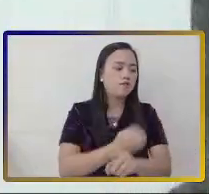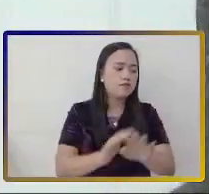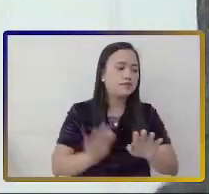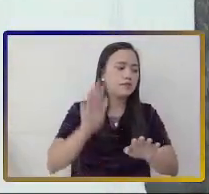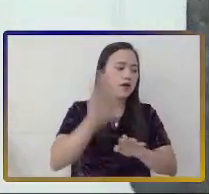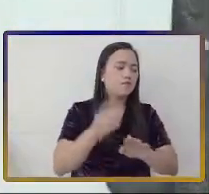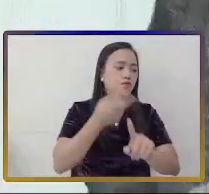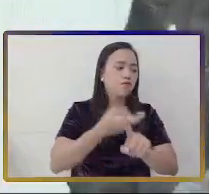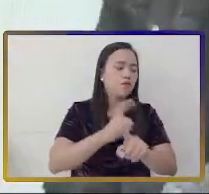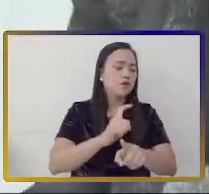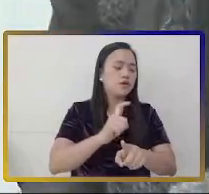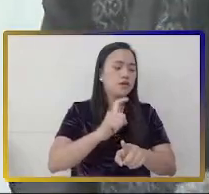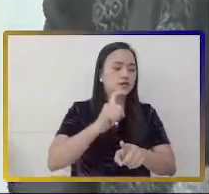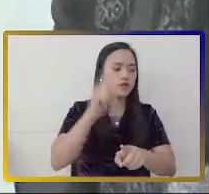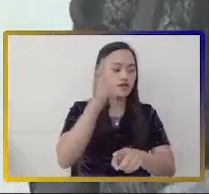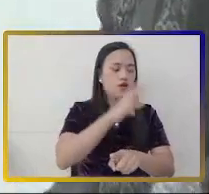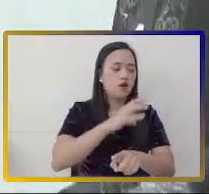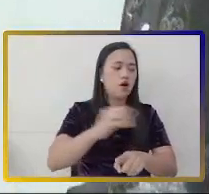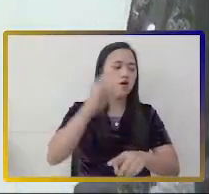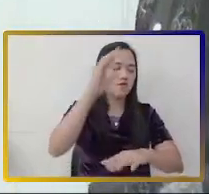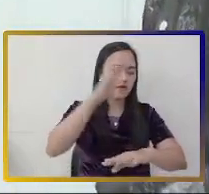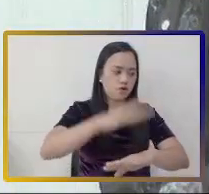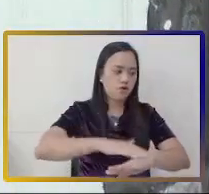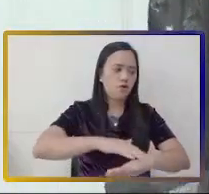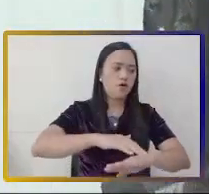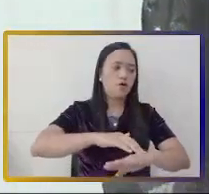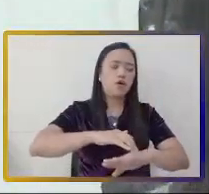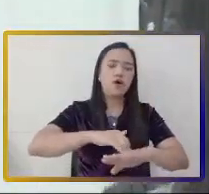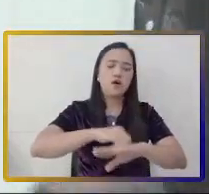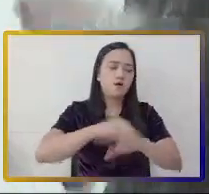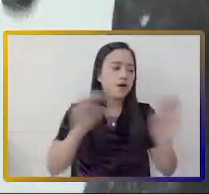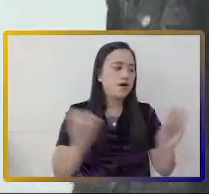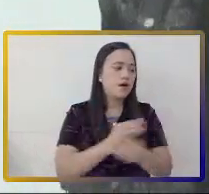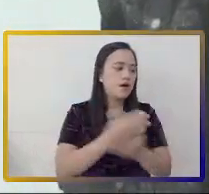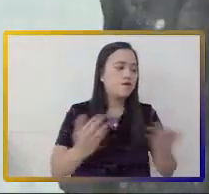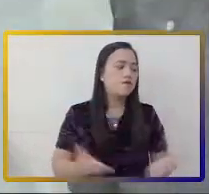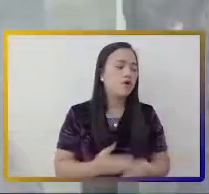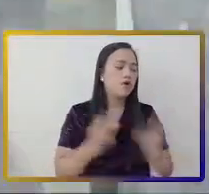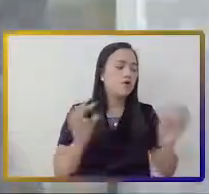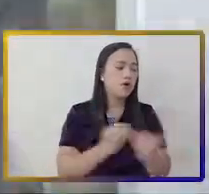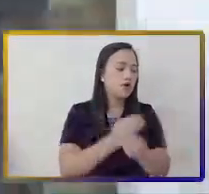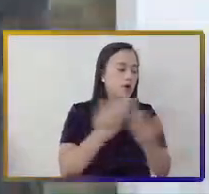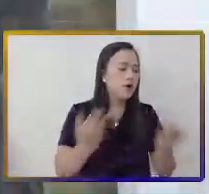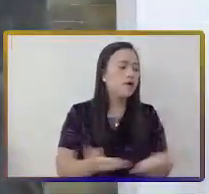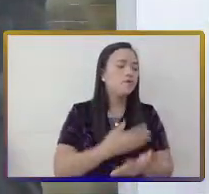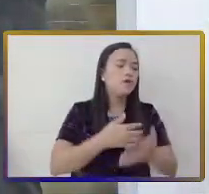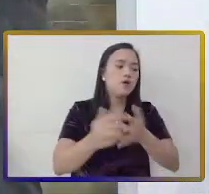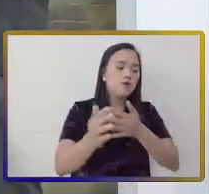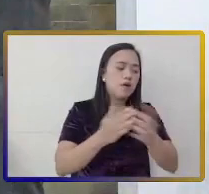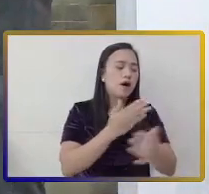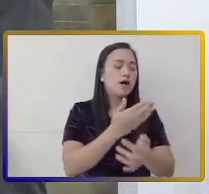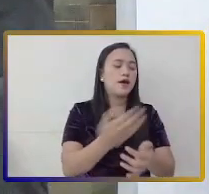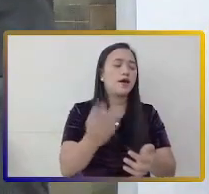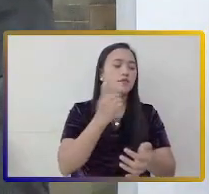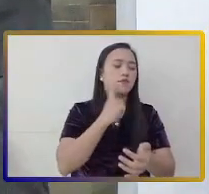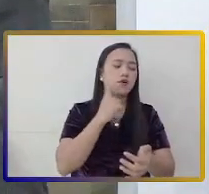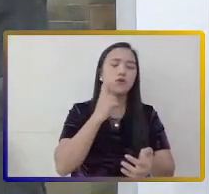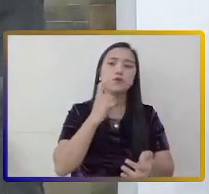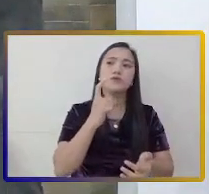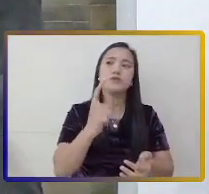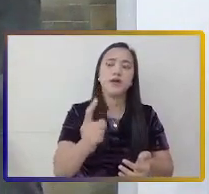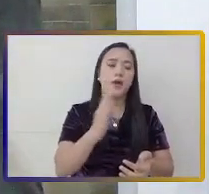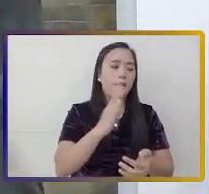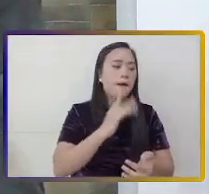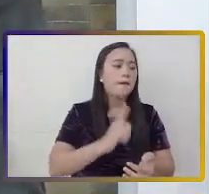every step for the sake of the call. Whenever, wherever, whatever